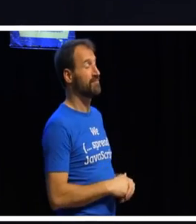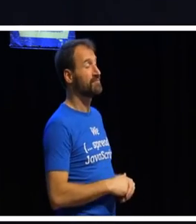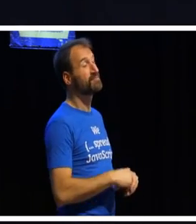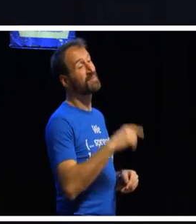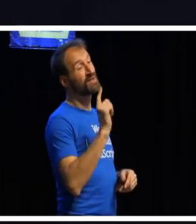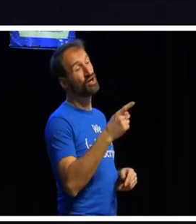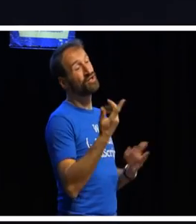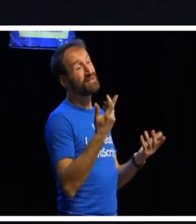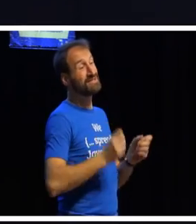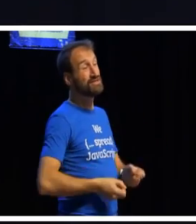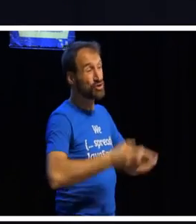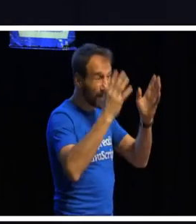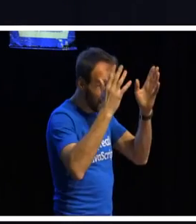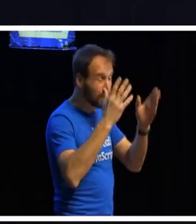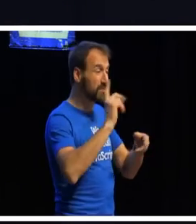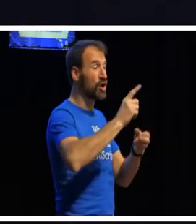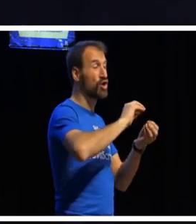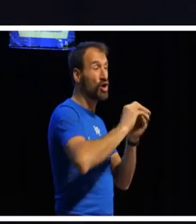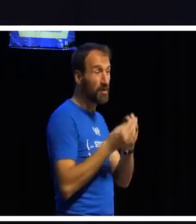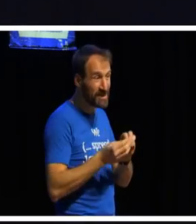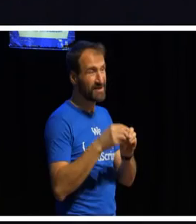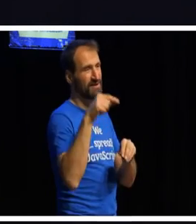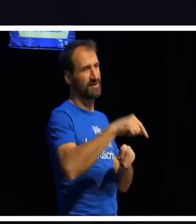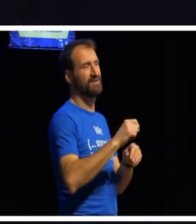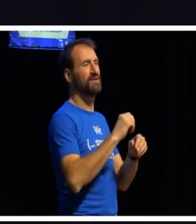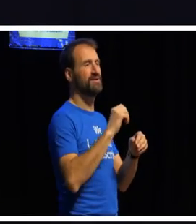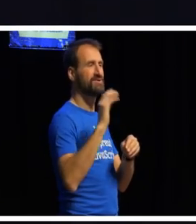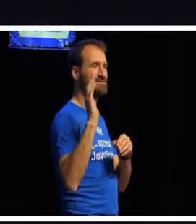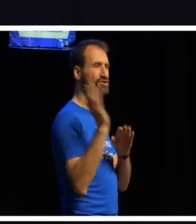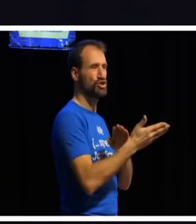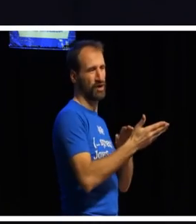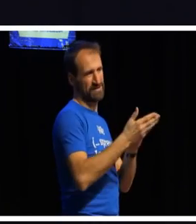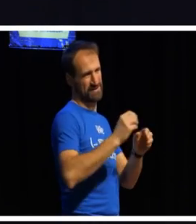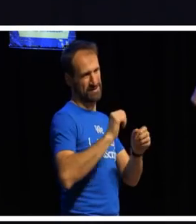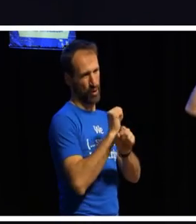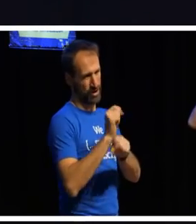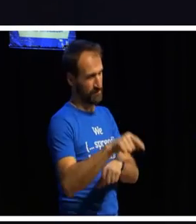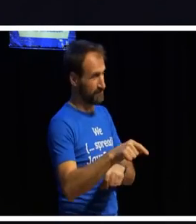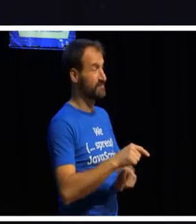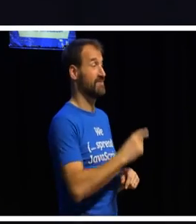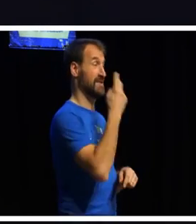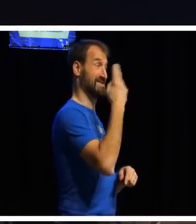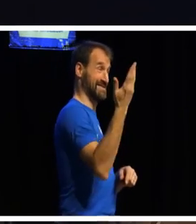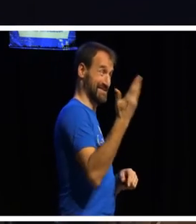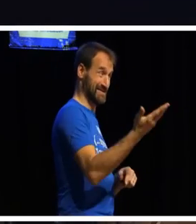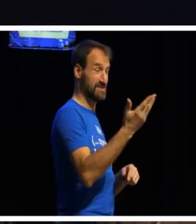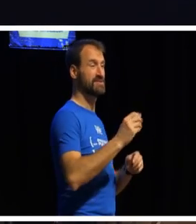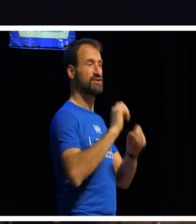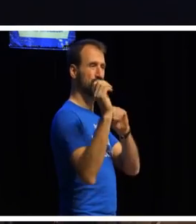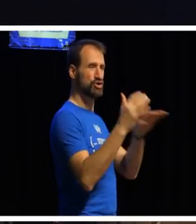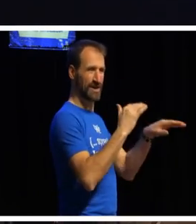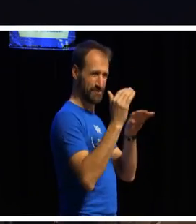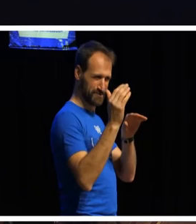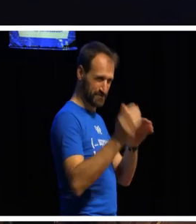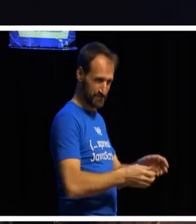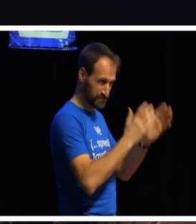And streams combined with service worker let you do this. Like we saw before, this streams. The same is true if you put a